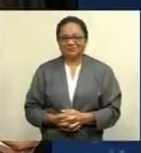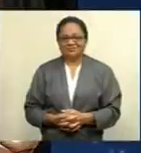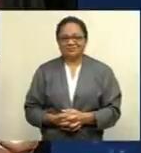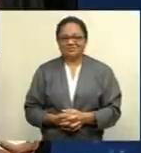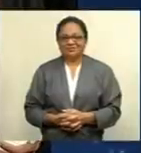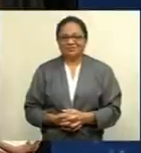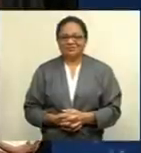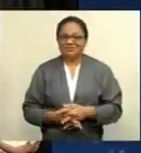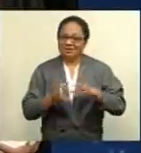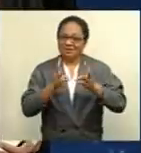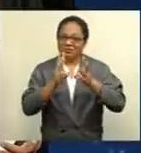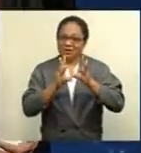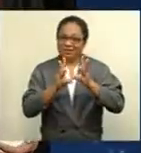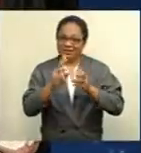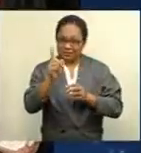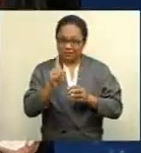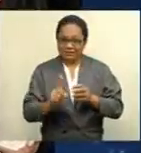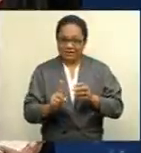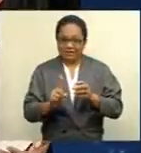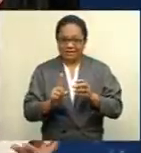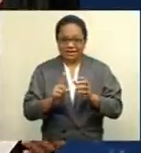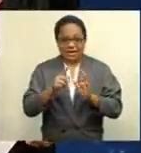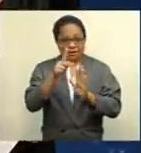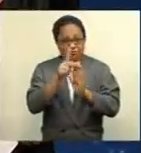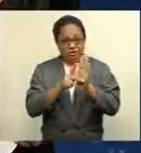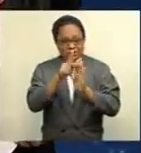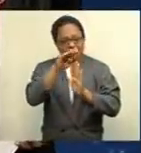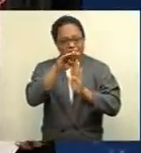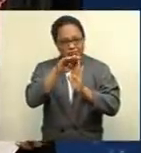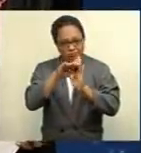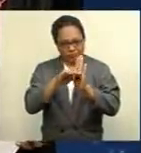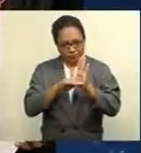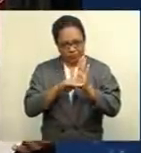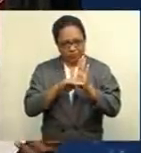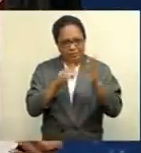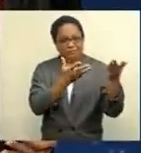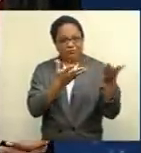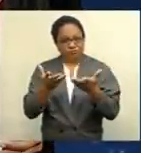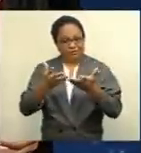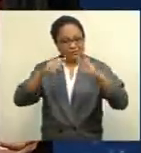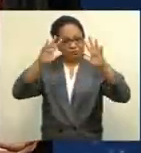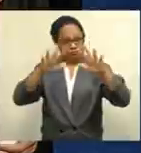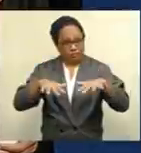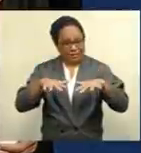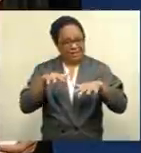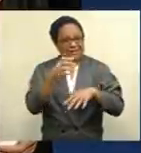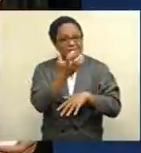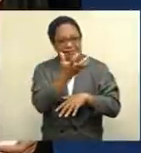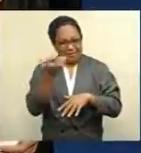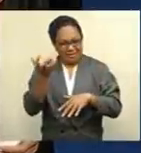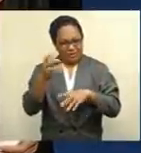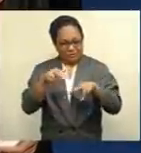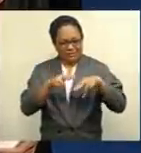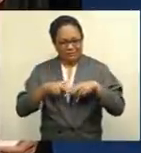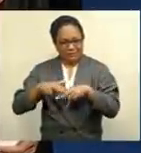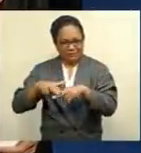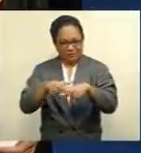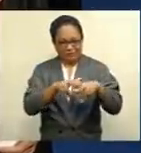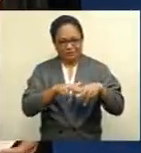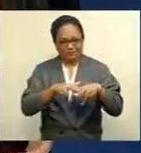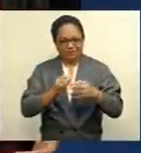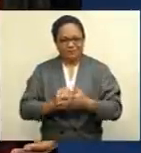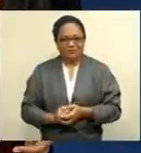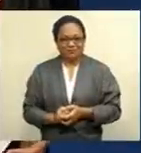Looking at the weather today, a weak trough of low pressure continues to affect the Fiji group, bringing with it cloudy periods and occasional